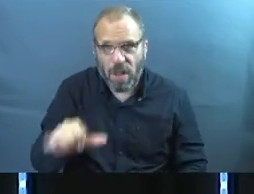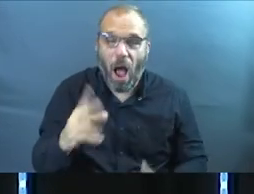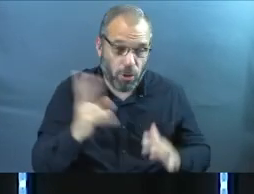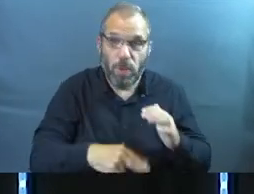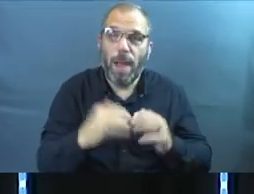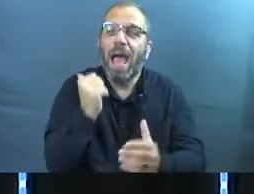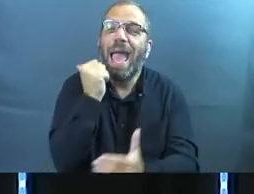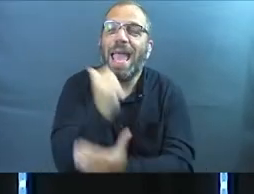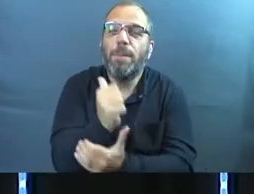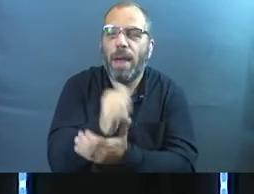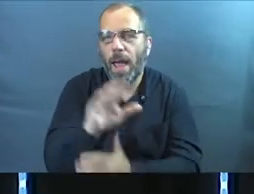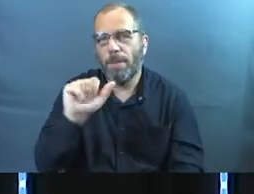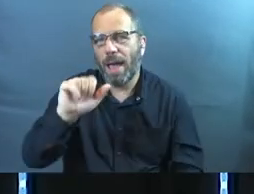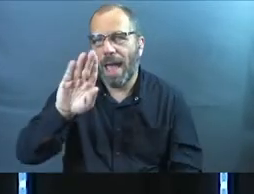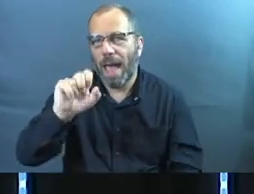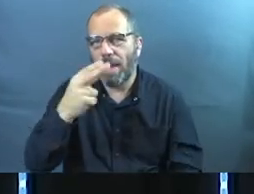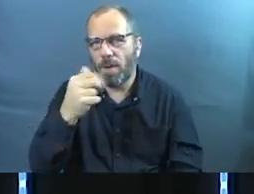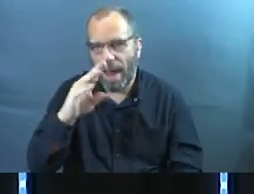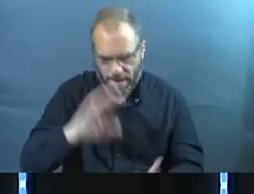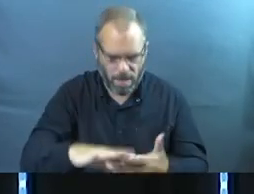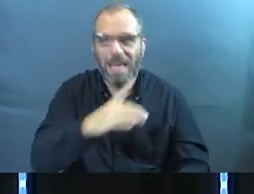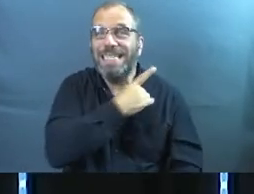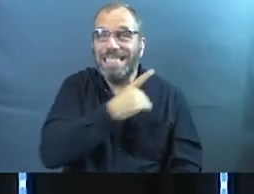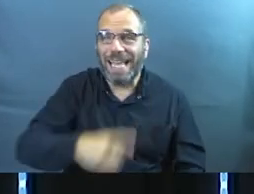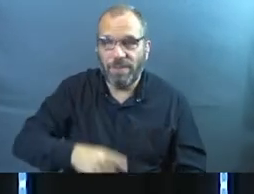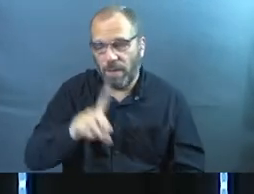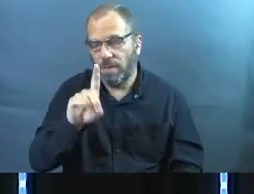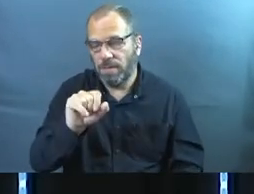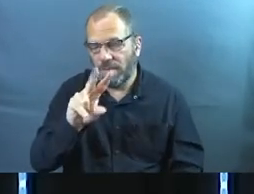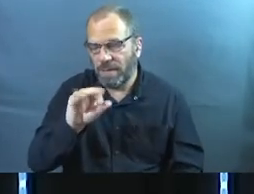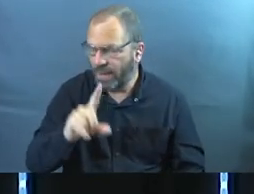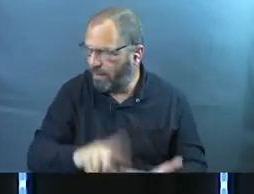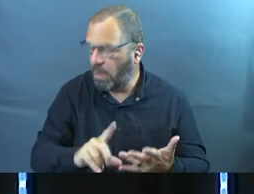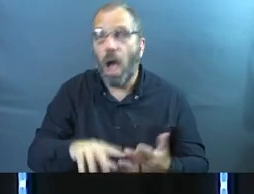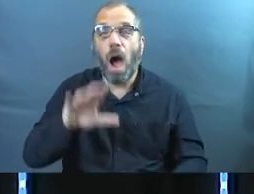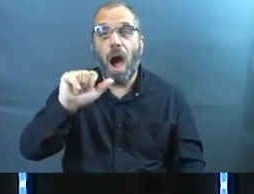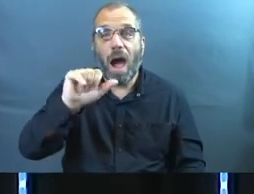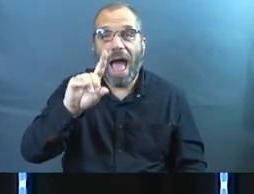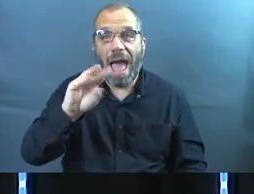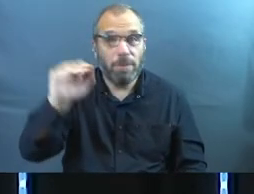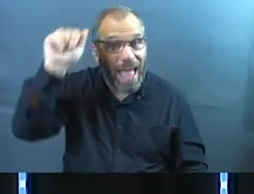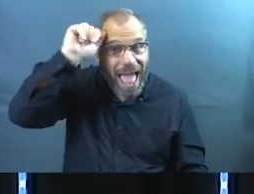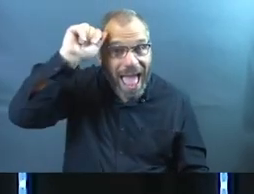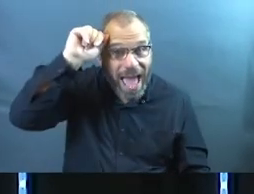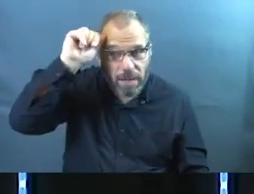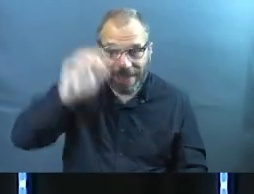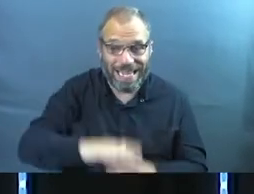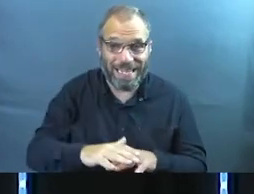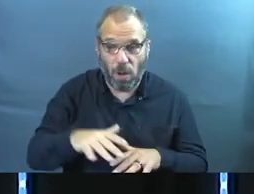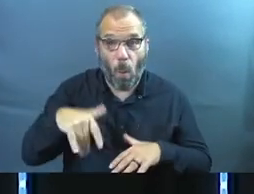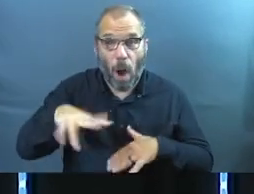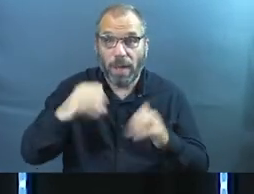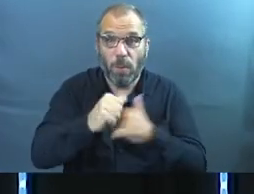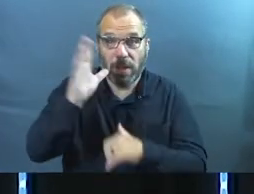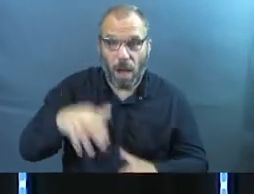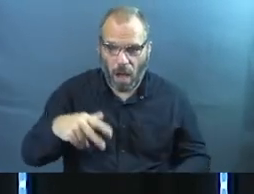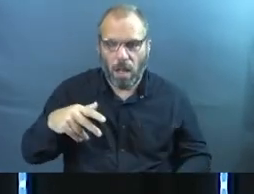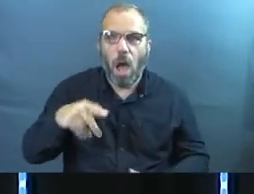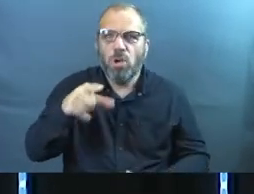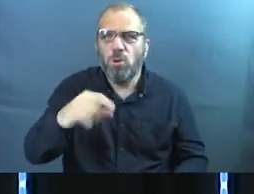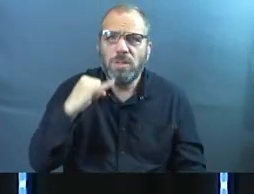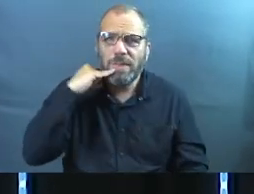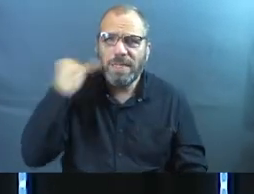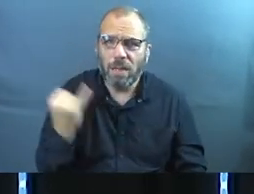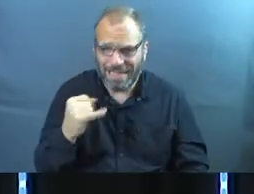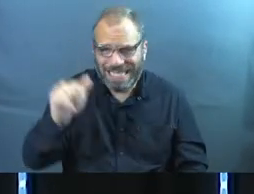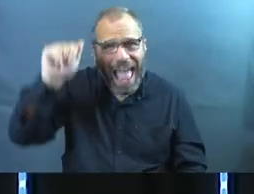about Abraham, you read about King David, you read about Adam walking with God in the cool of the day, you should be